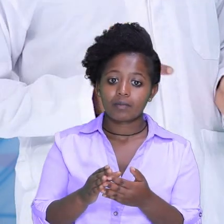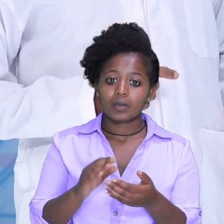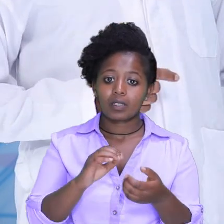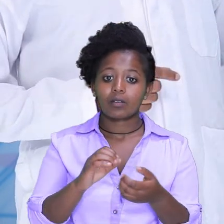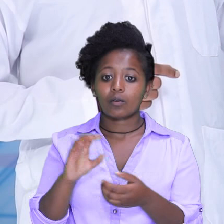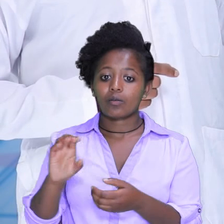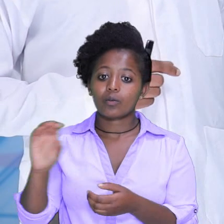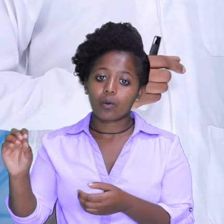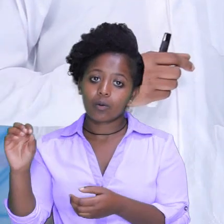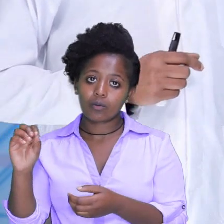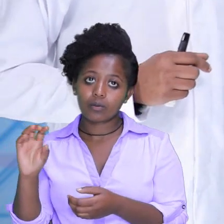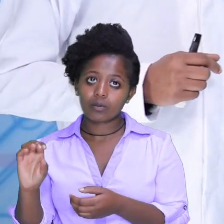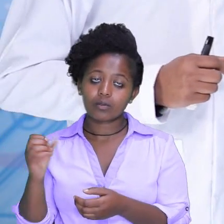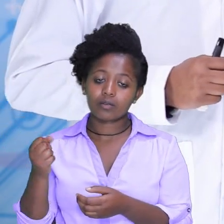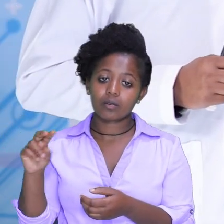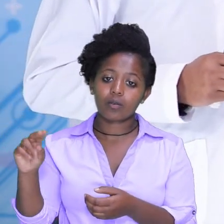COMCON means